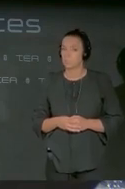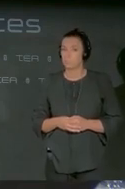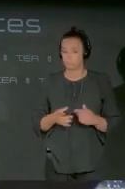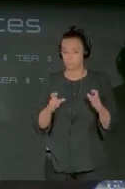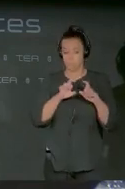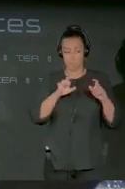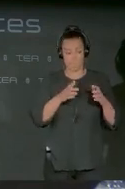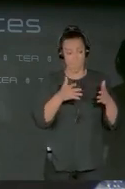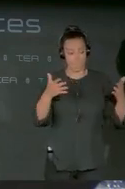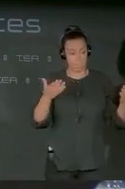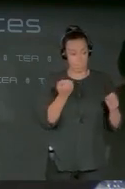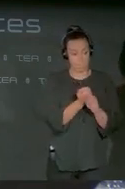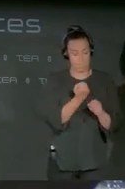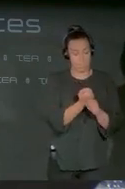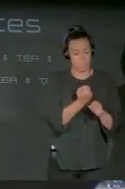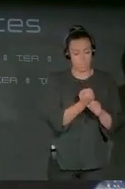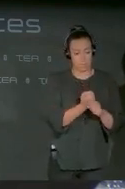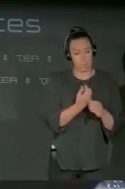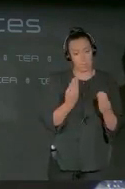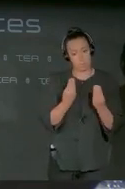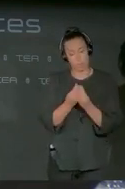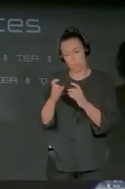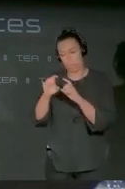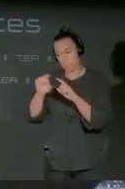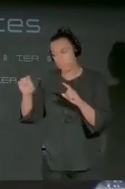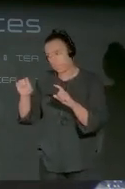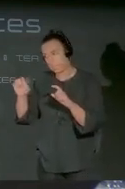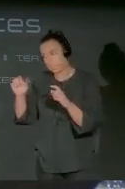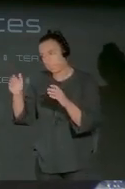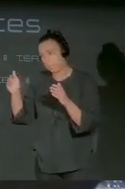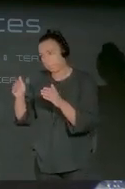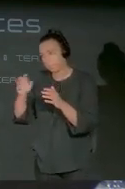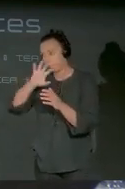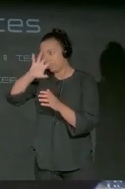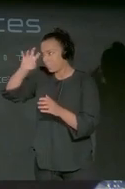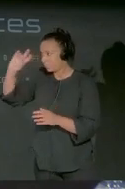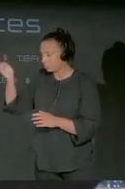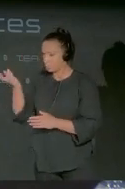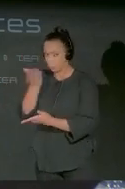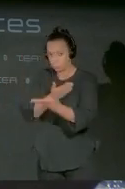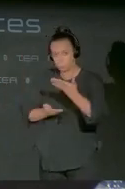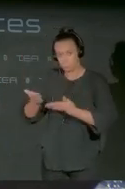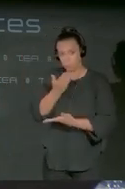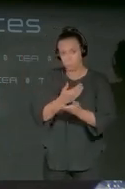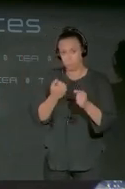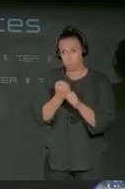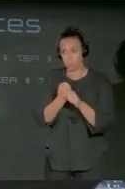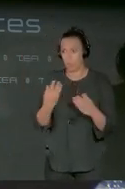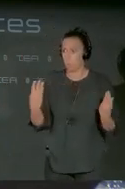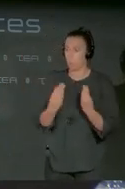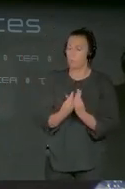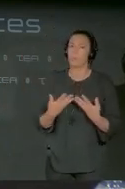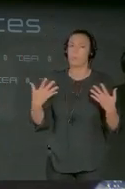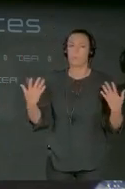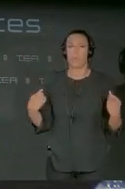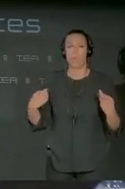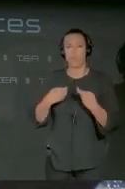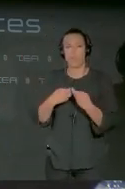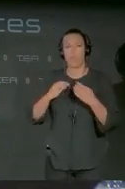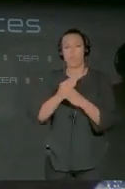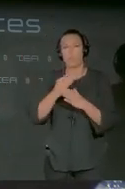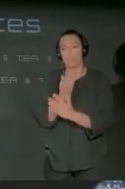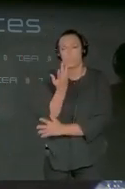world. However, when it comes to co-production debate, the key issue here is, of course, a question of the IP and